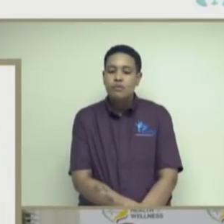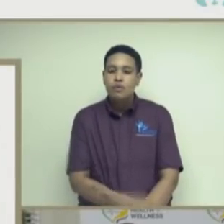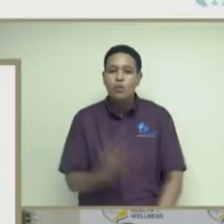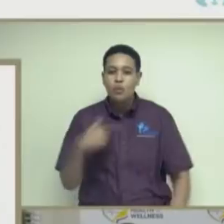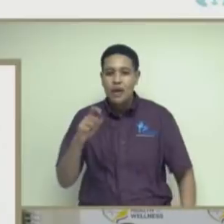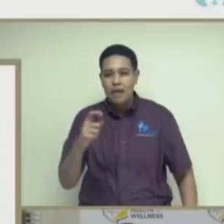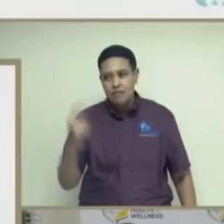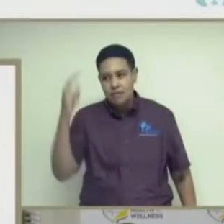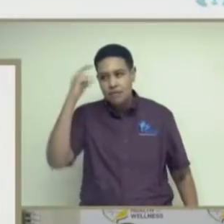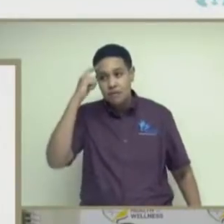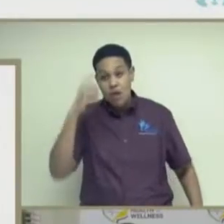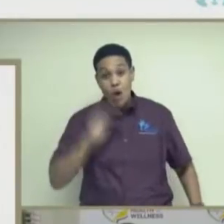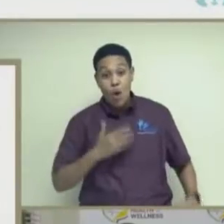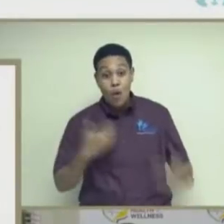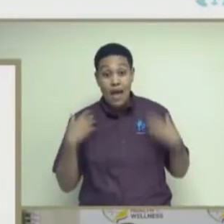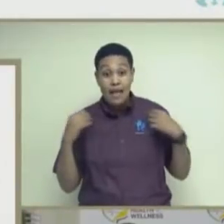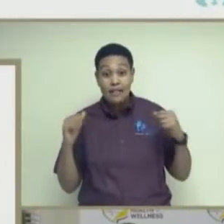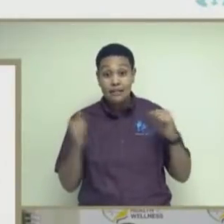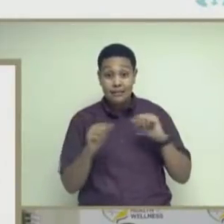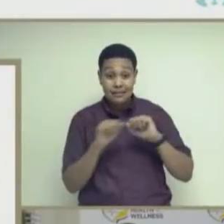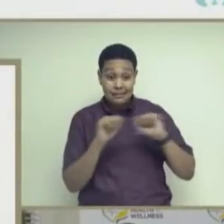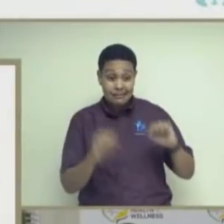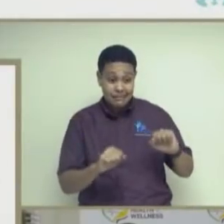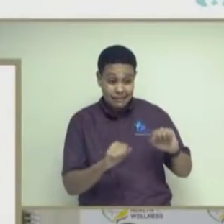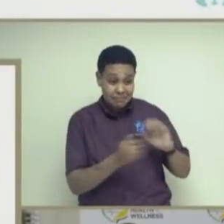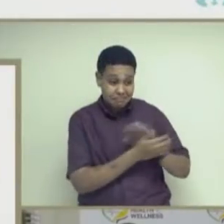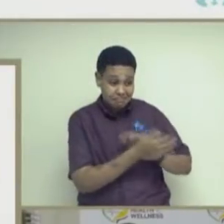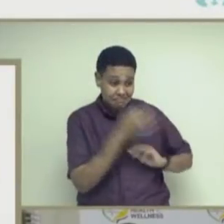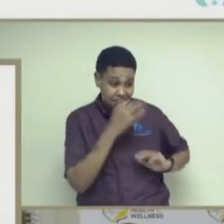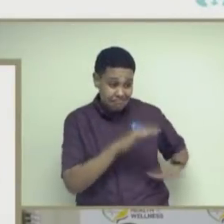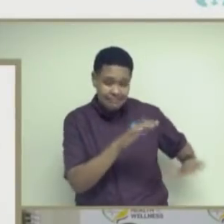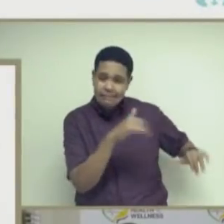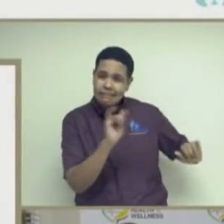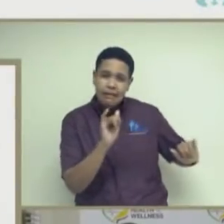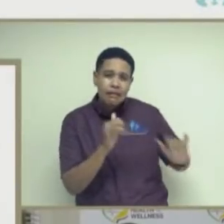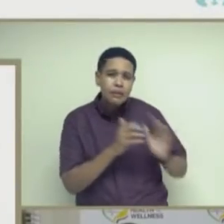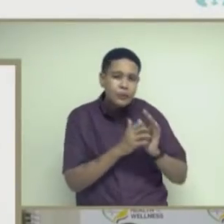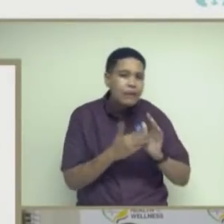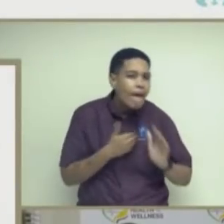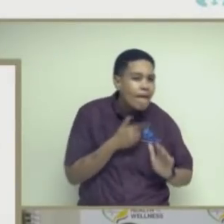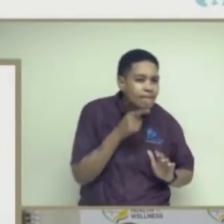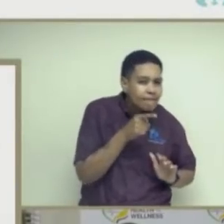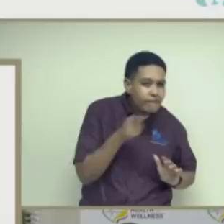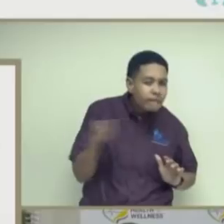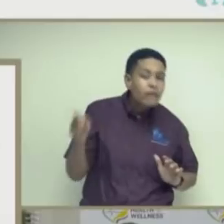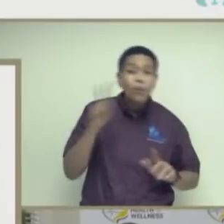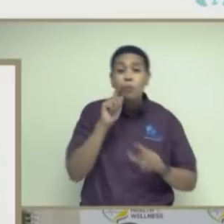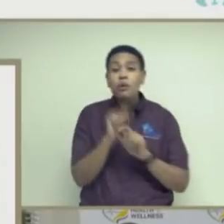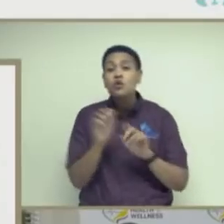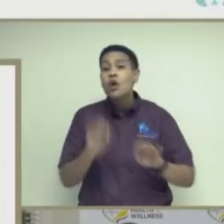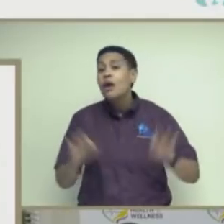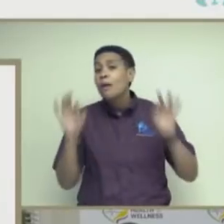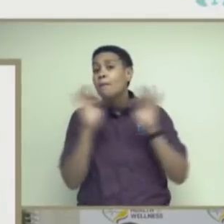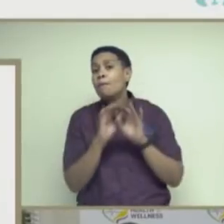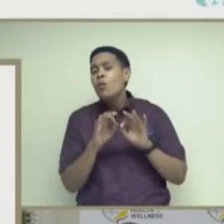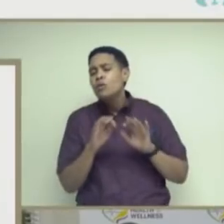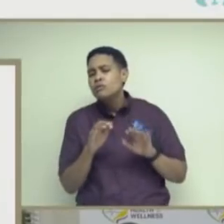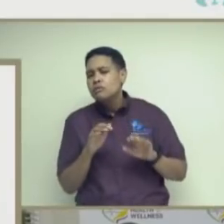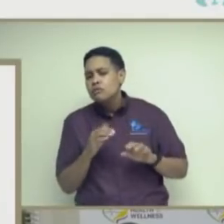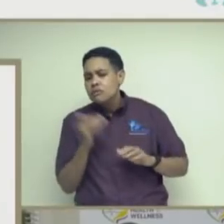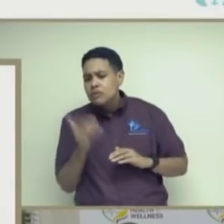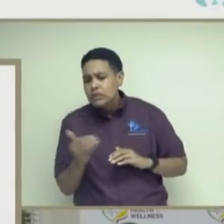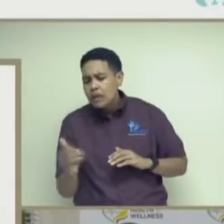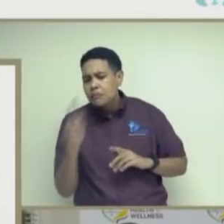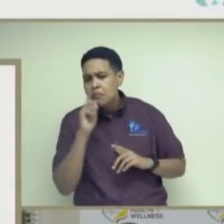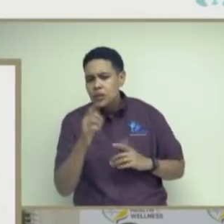fragile, and therefore we have taken some critical steps to ensure that the risk impact of sick individuals being unable